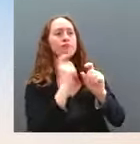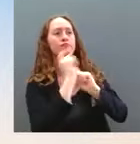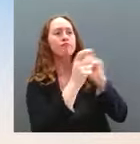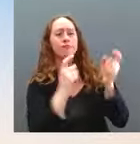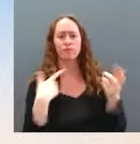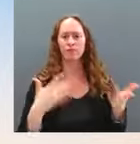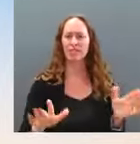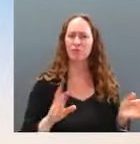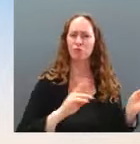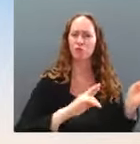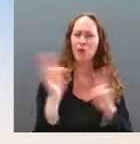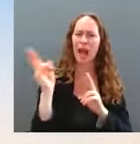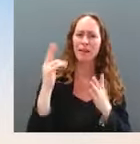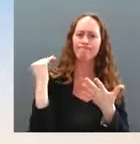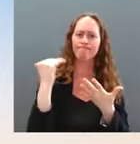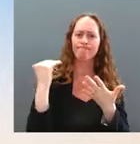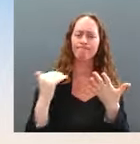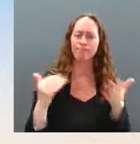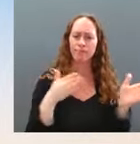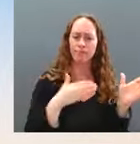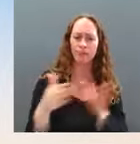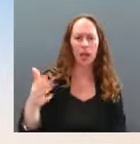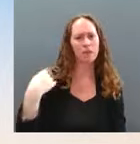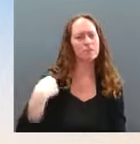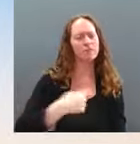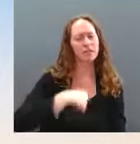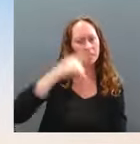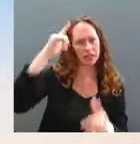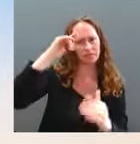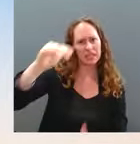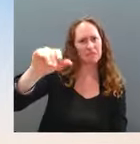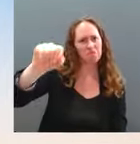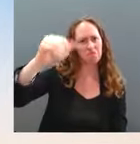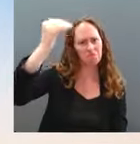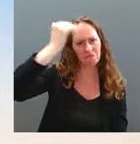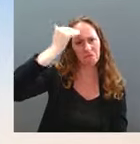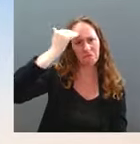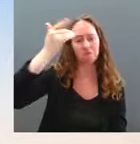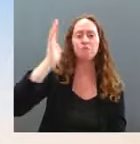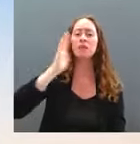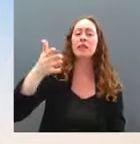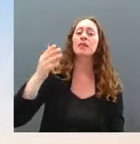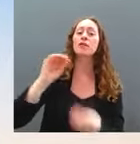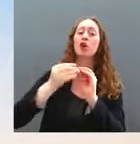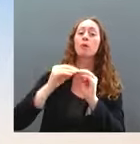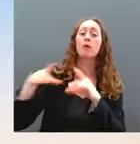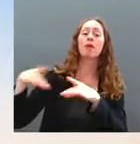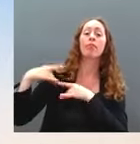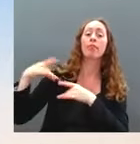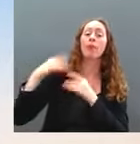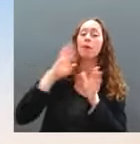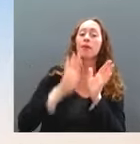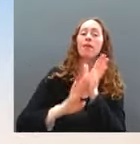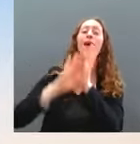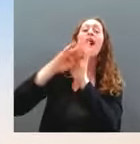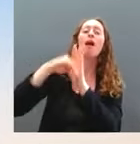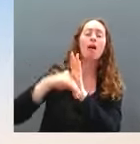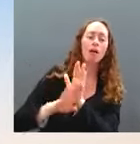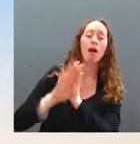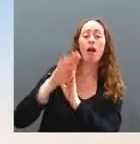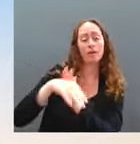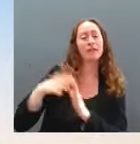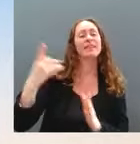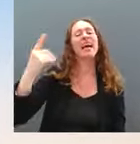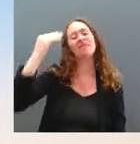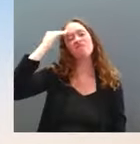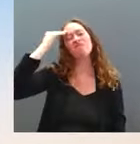with a variant that's as transmissible as BA2, that's what we're seeing at this point in time in the White House, among